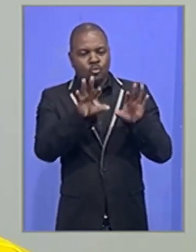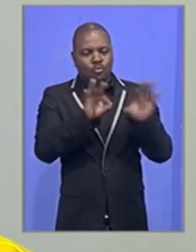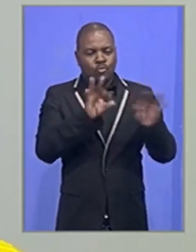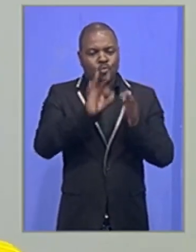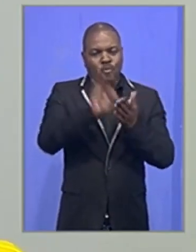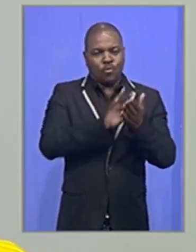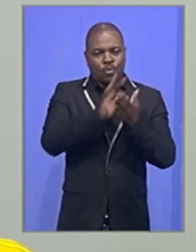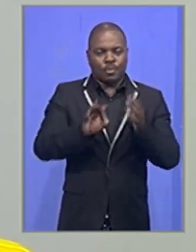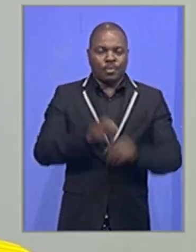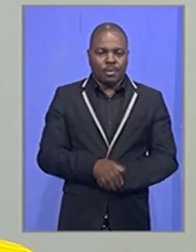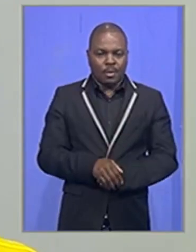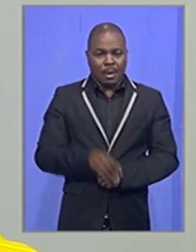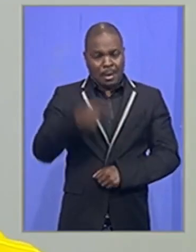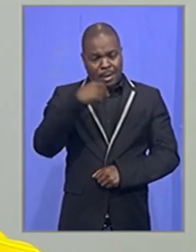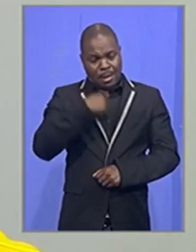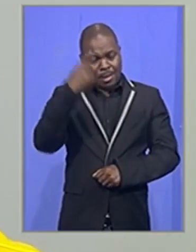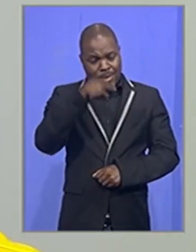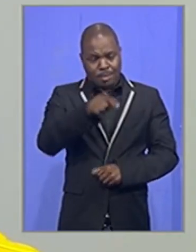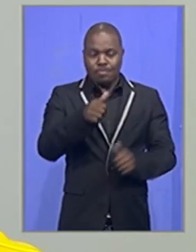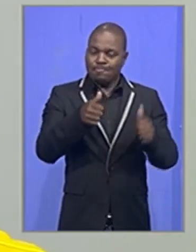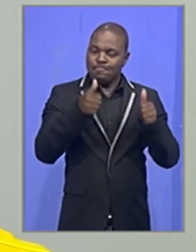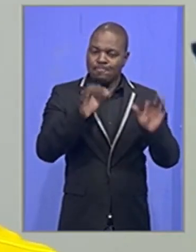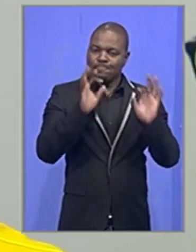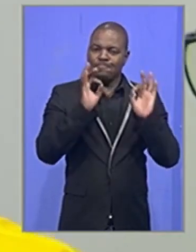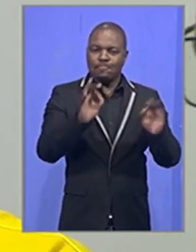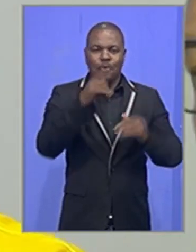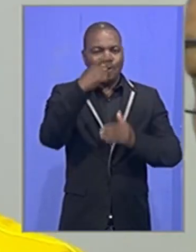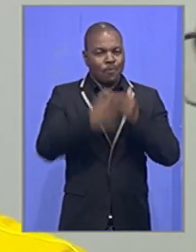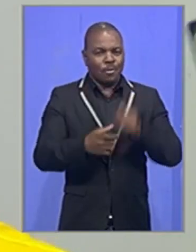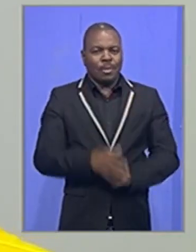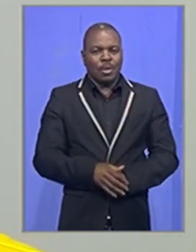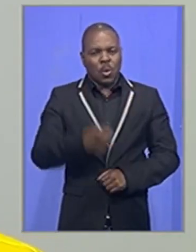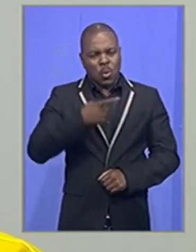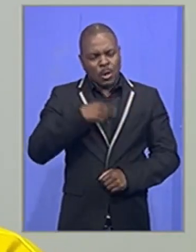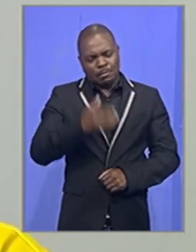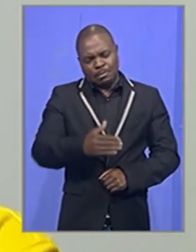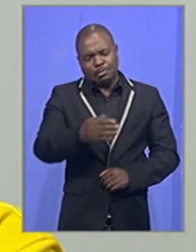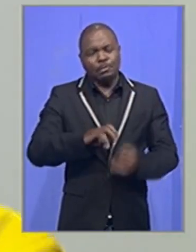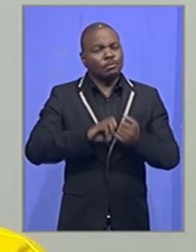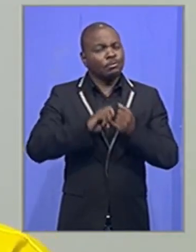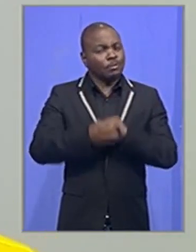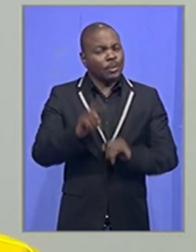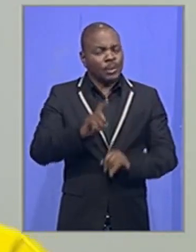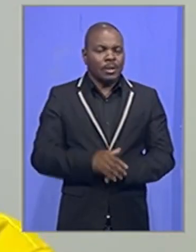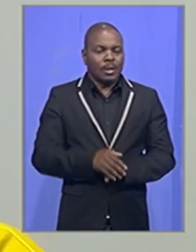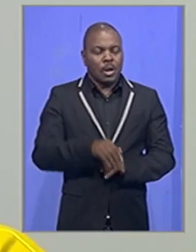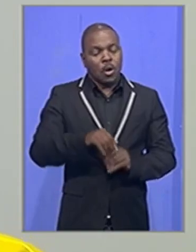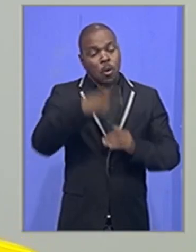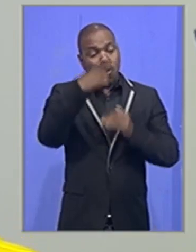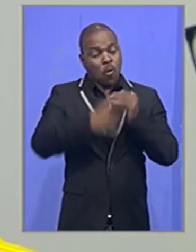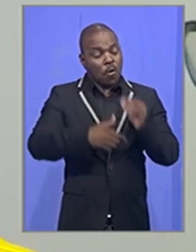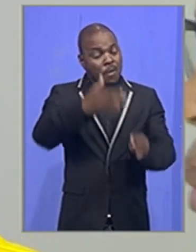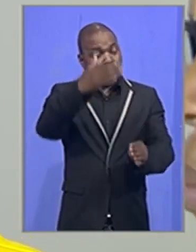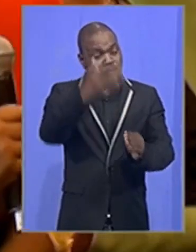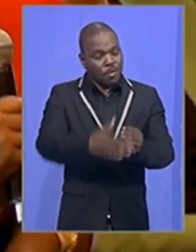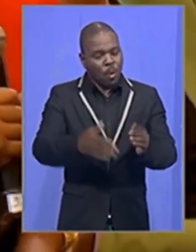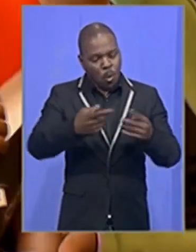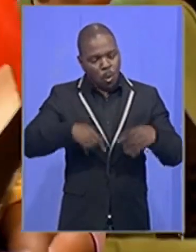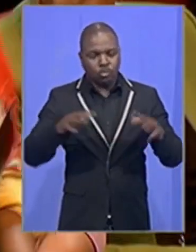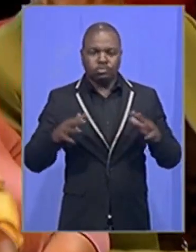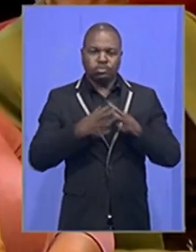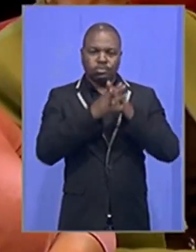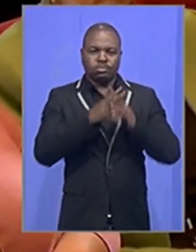I think we're going to have a good conference. We are going to try and get out of that conference united. As